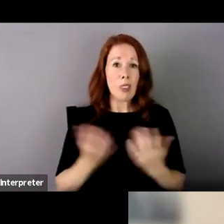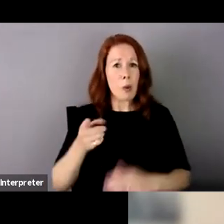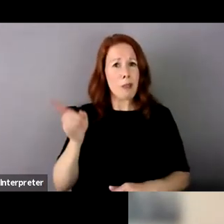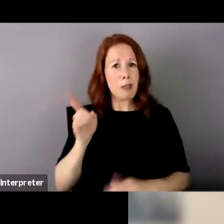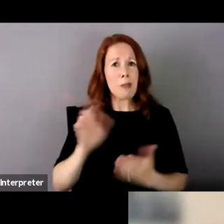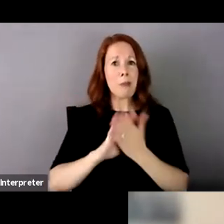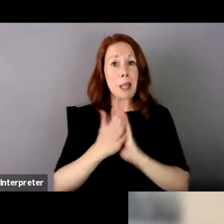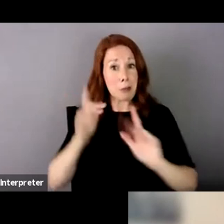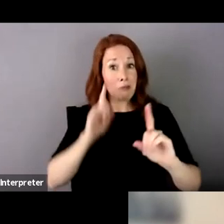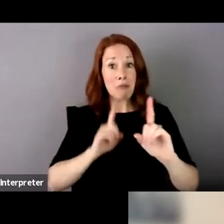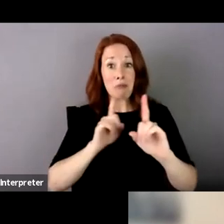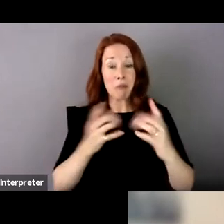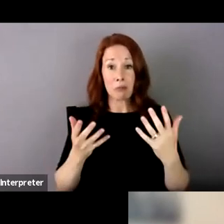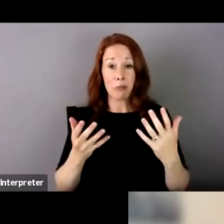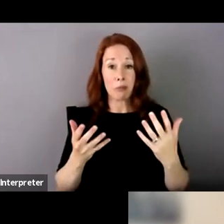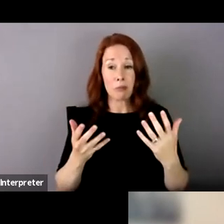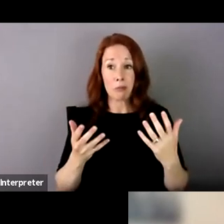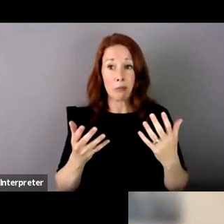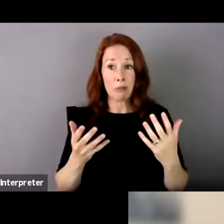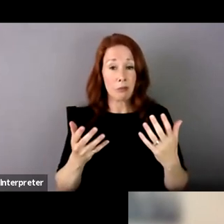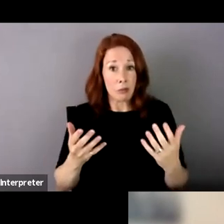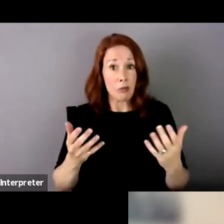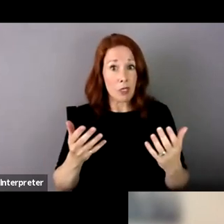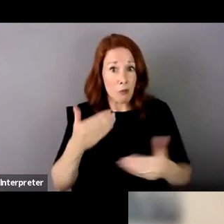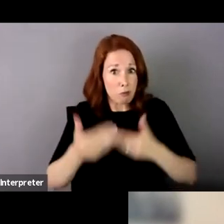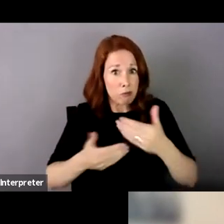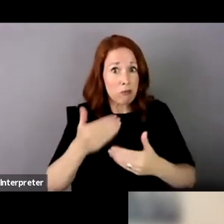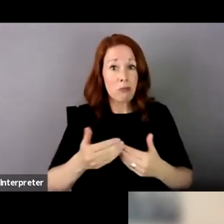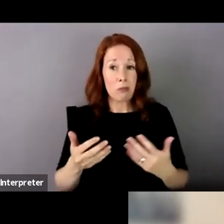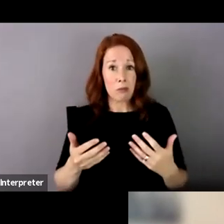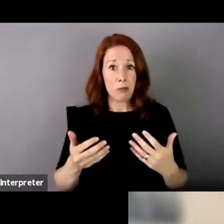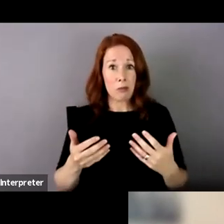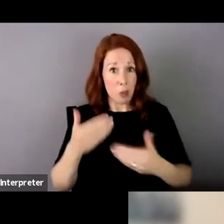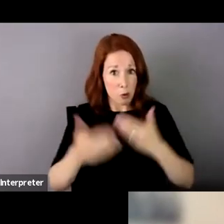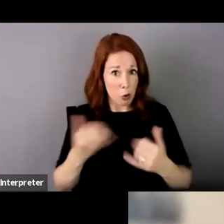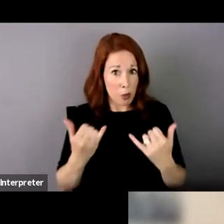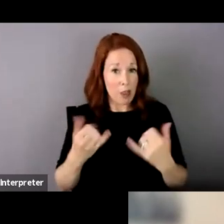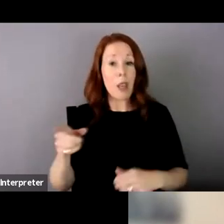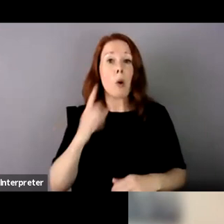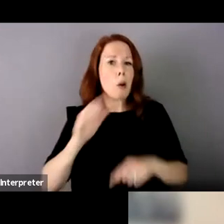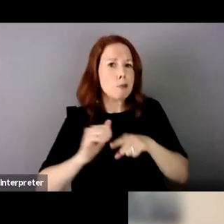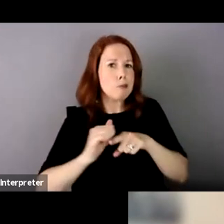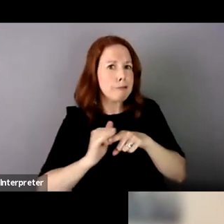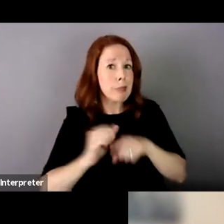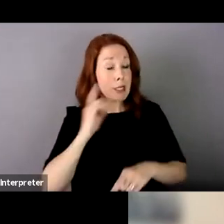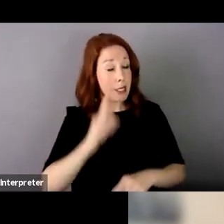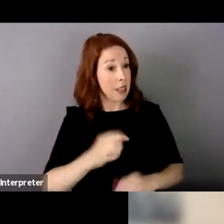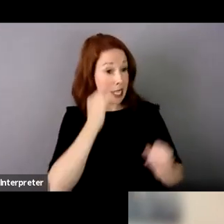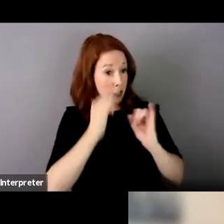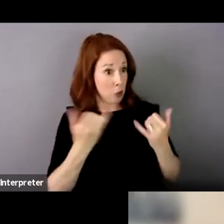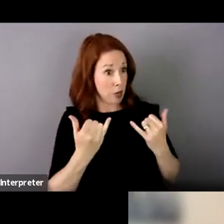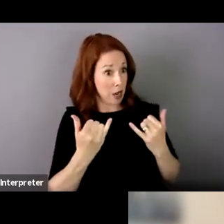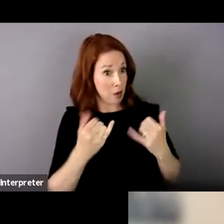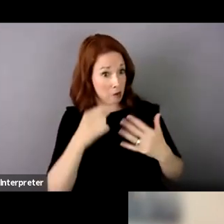somebody, for lack of a better term, a guinea pig, to go through what their existing process looks like and to be able to break down